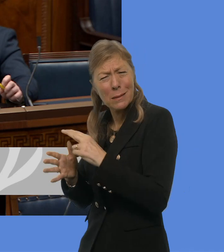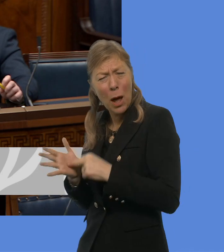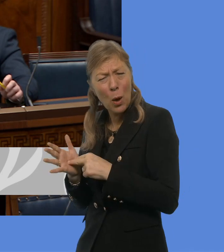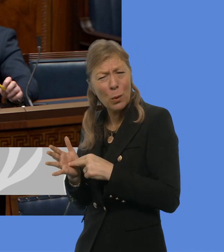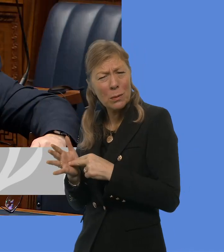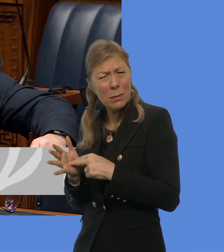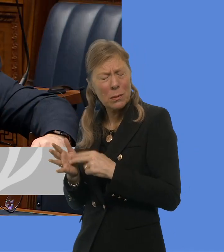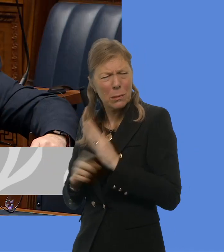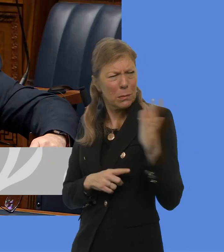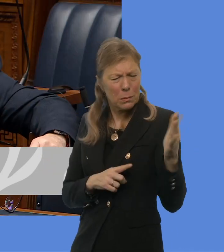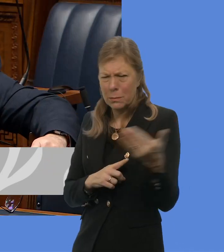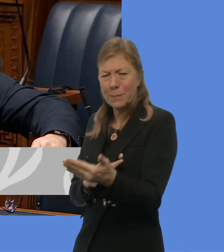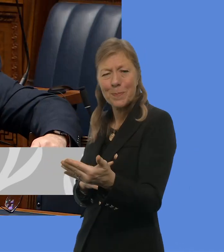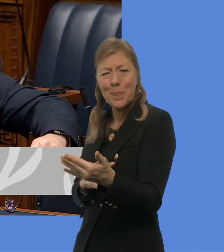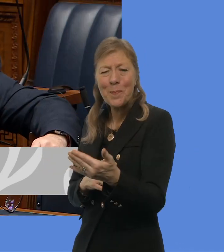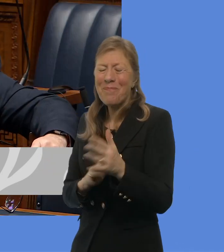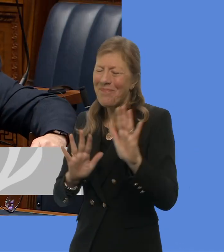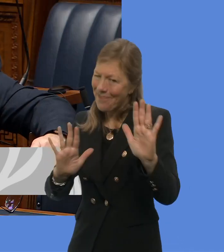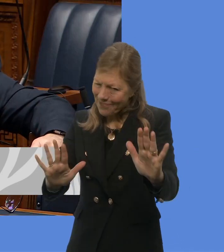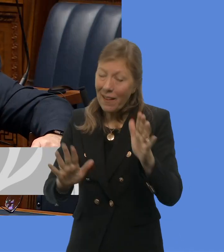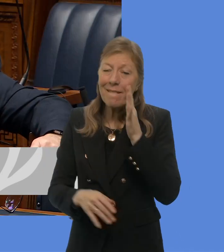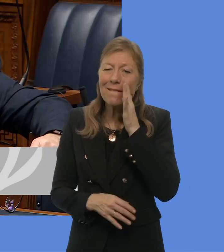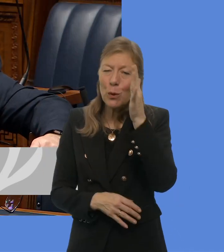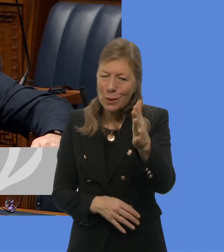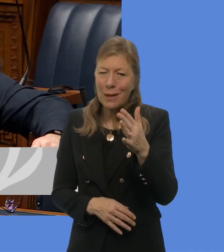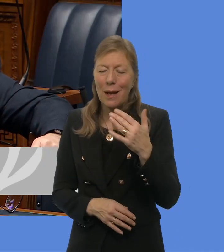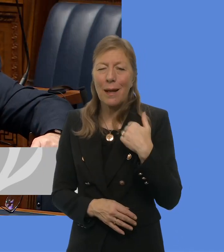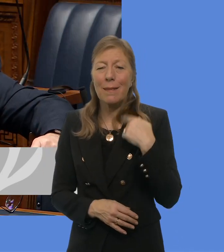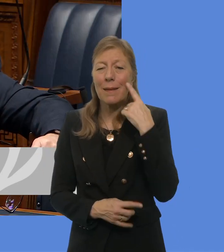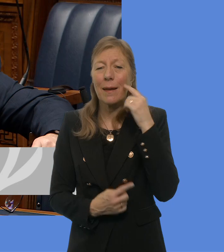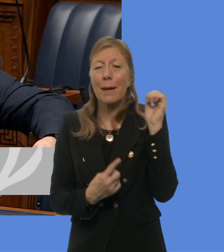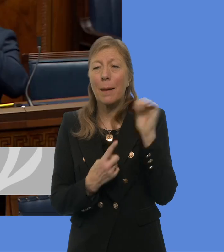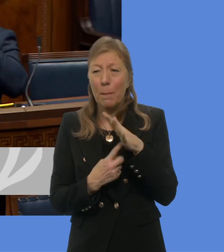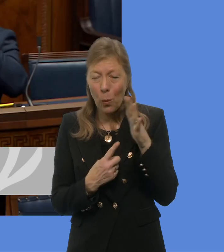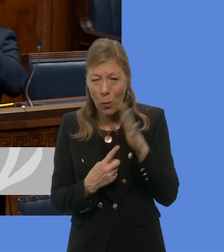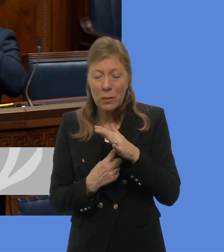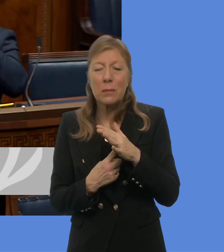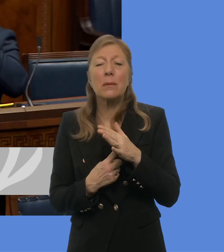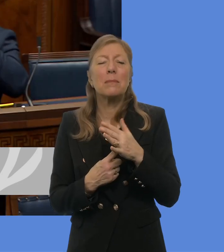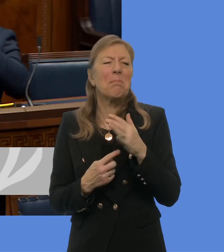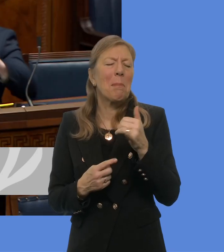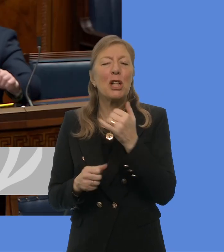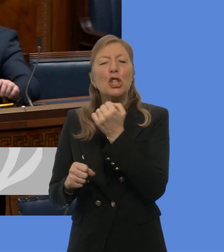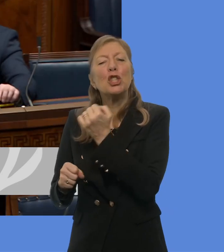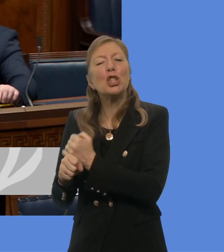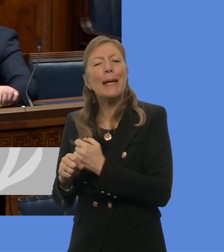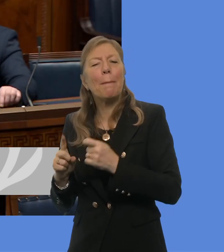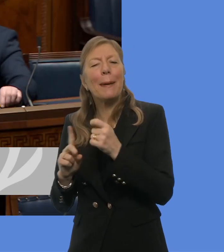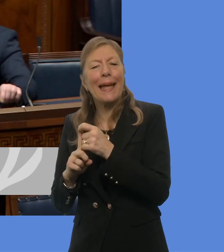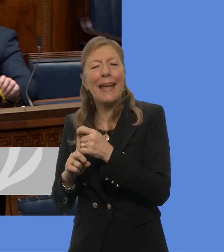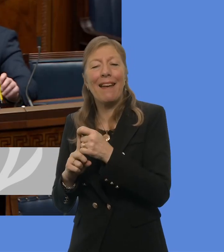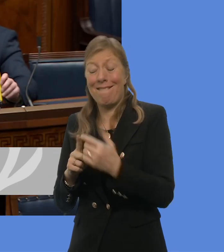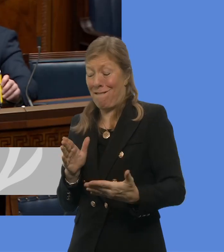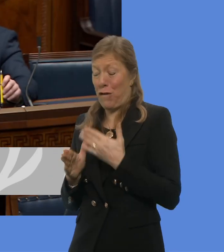want to see, and which is emerging, is that you have direct referrals, preferably by GPs who are doing a triage